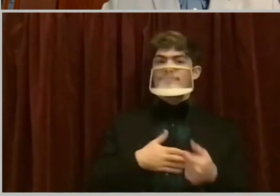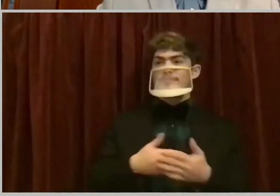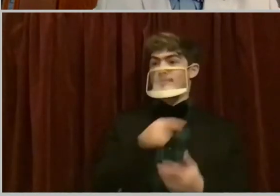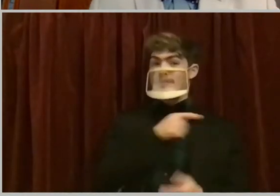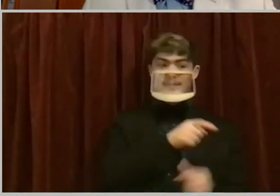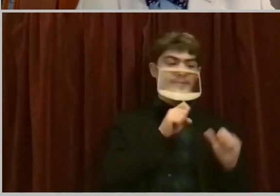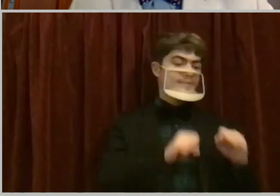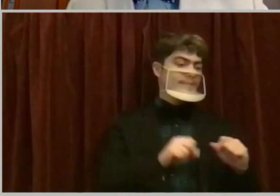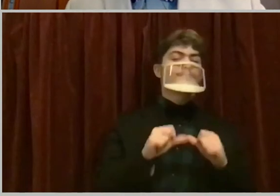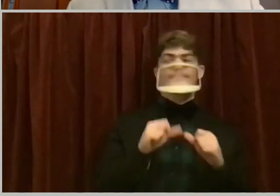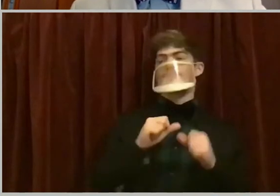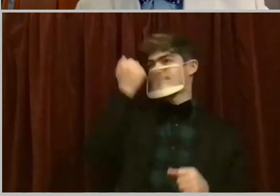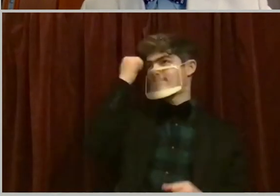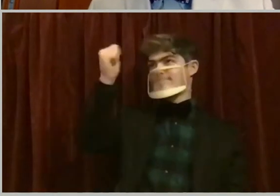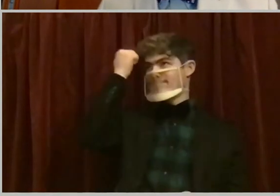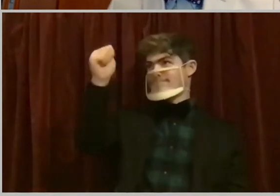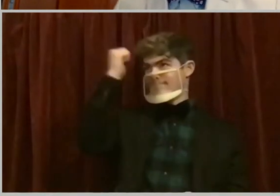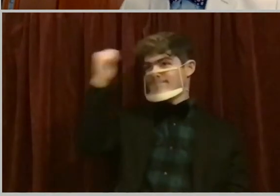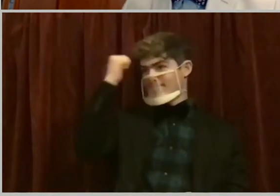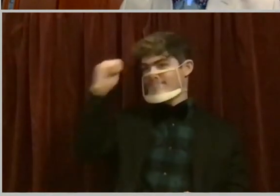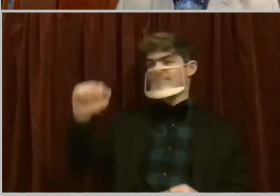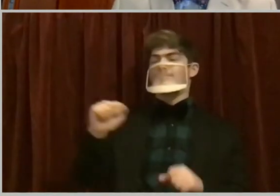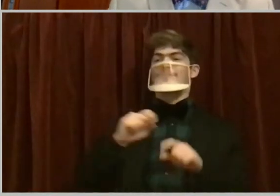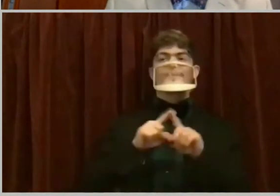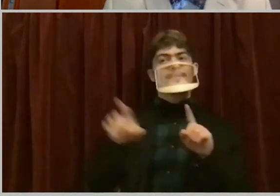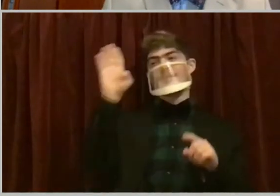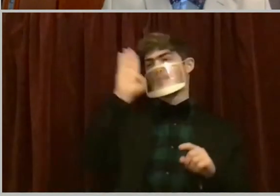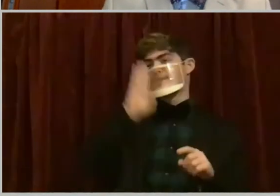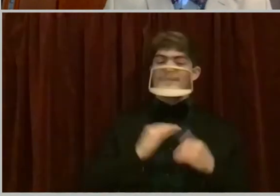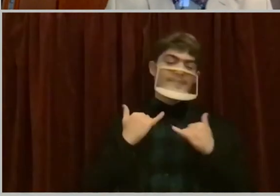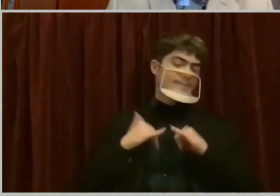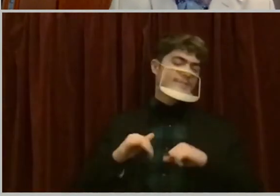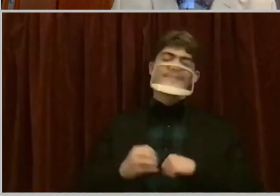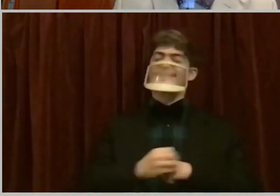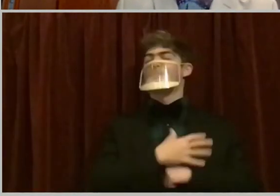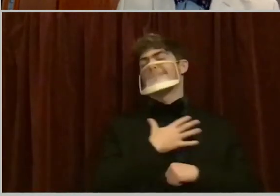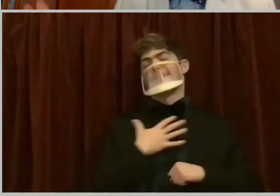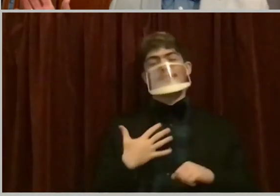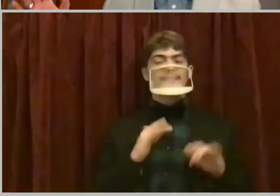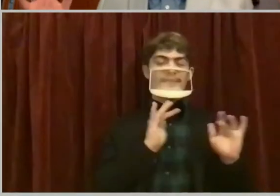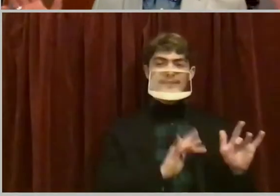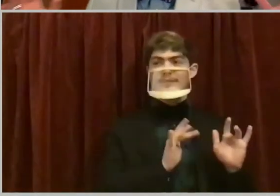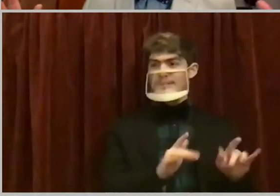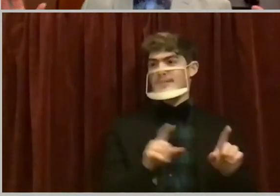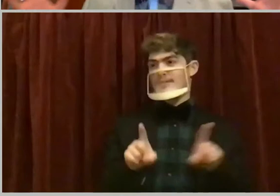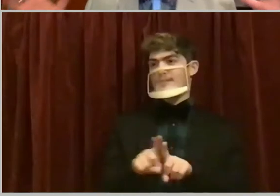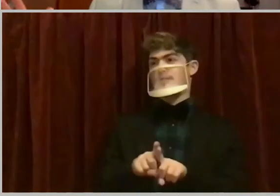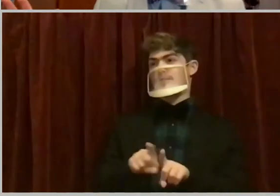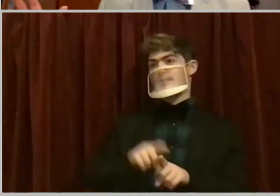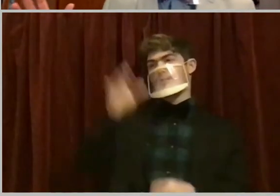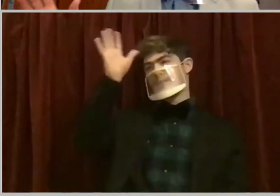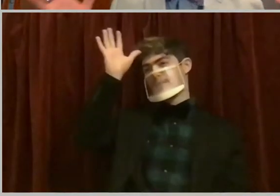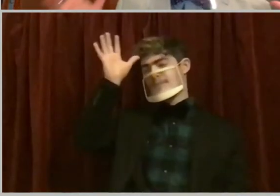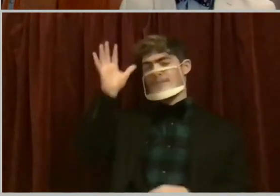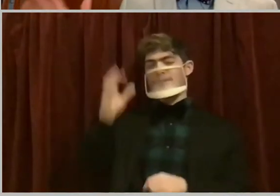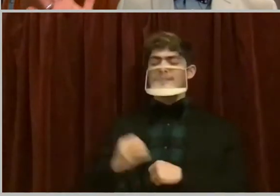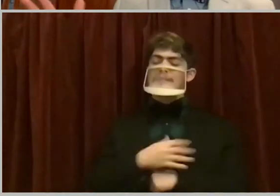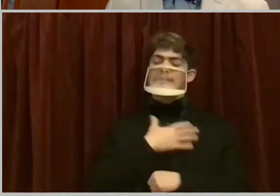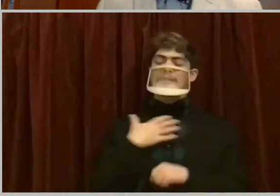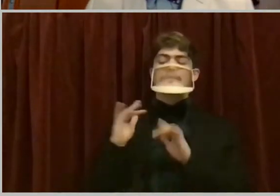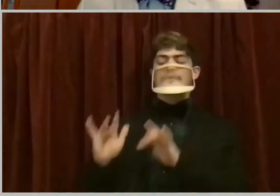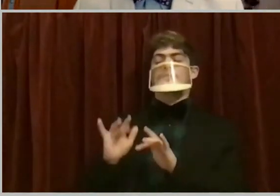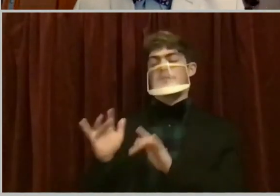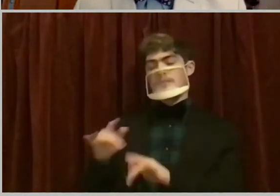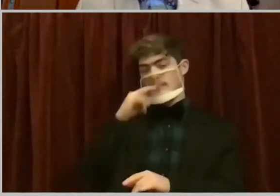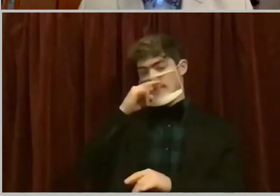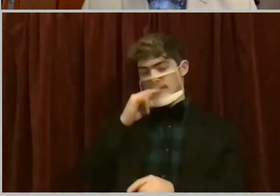he's deeply moved, as a father is moved for their child. So isn't this an amazing